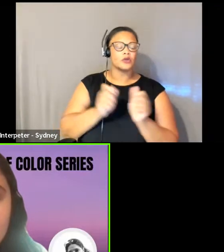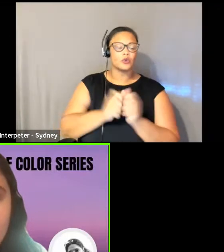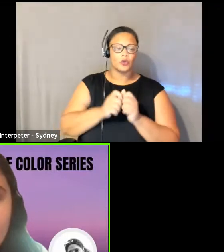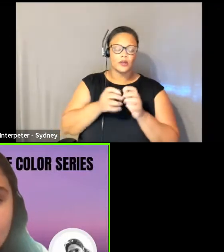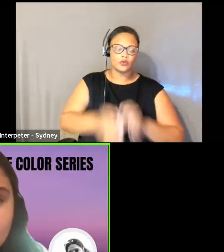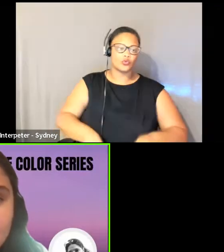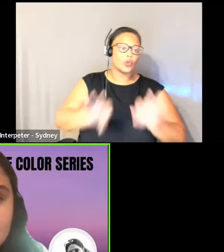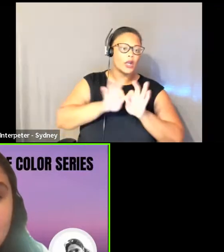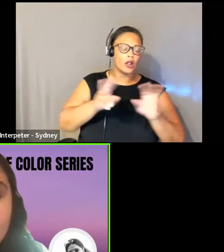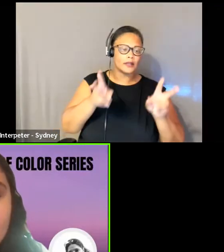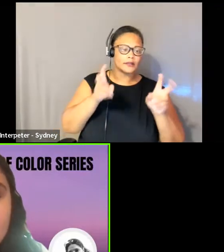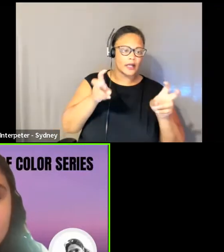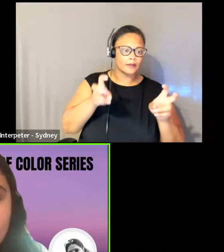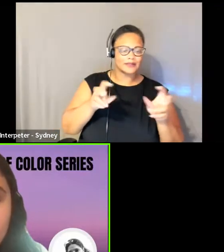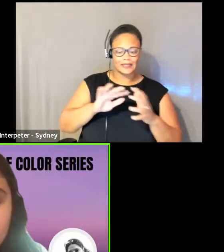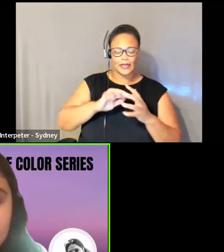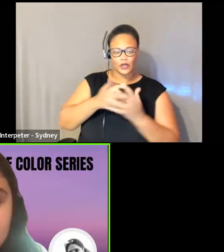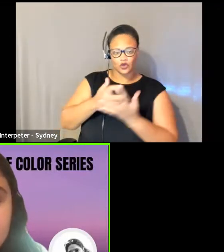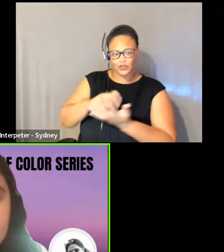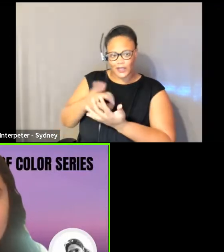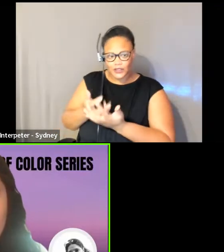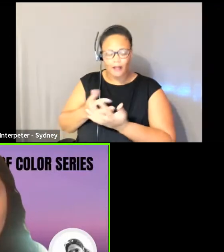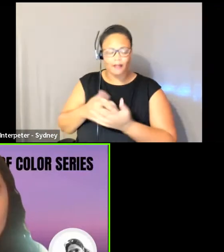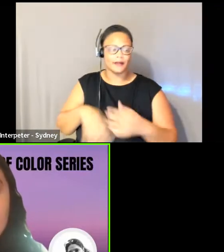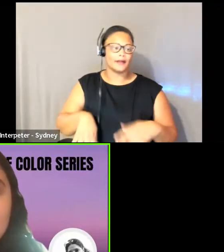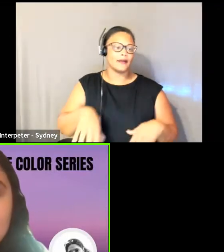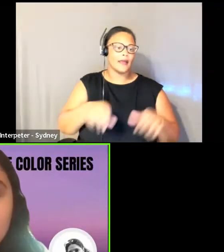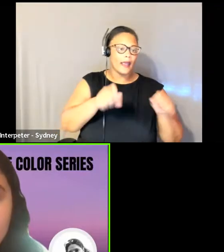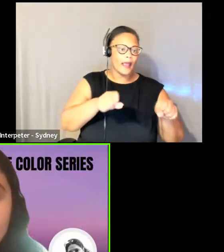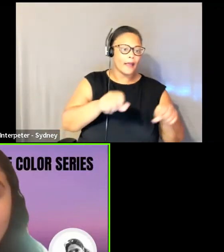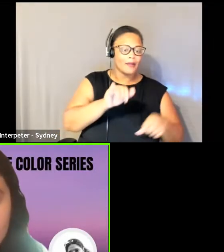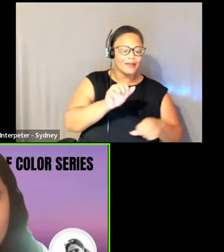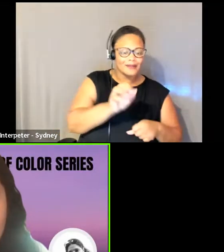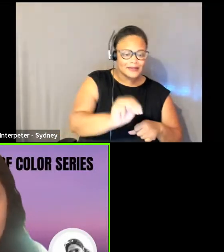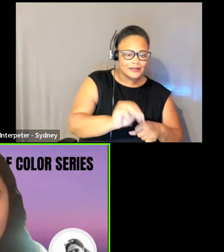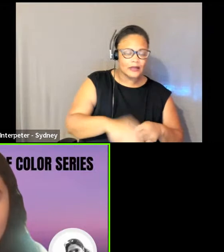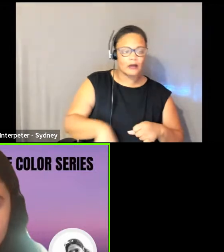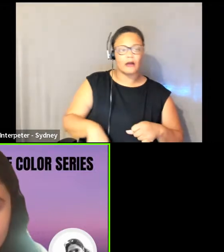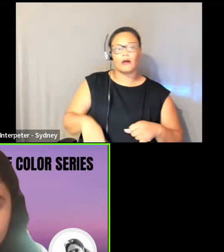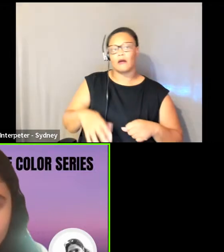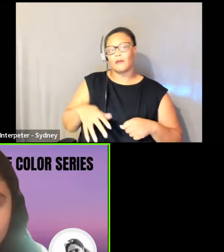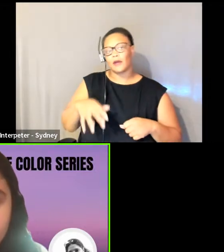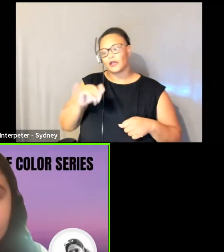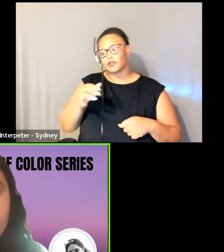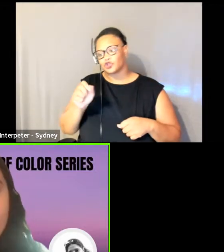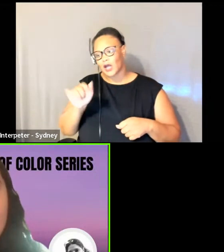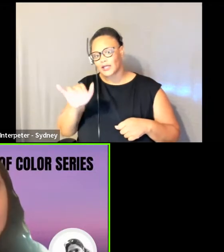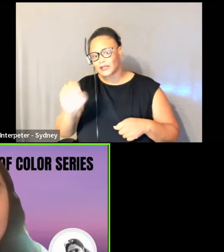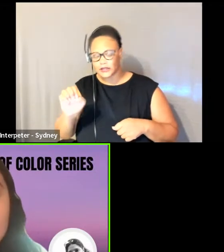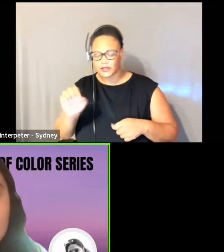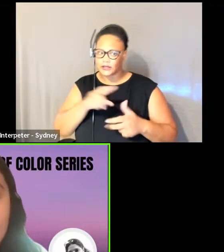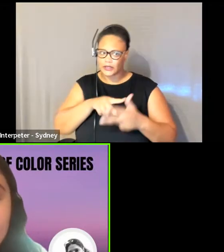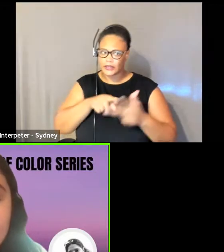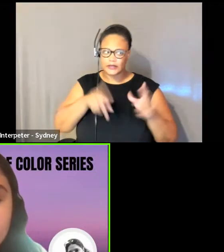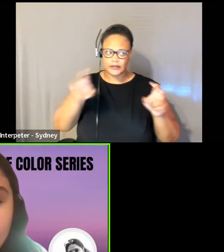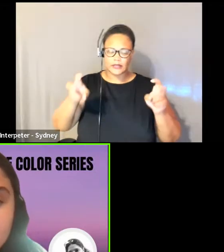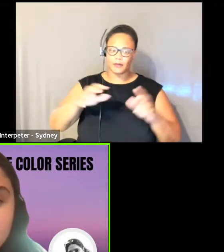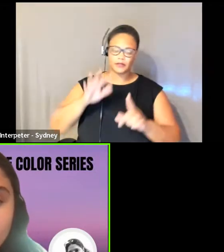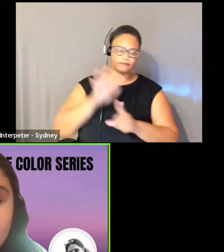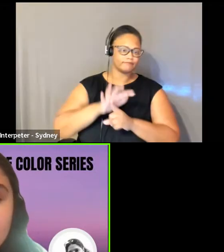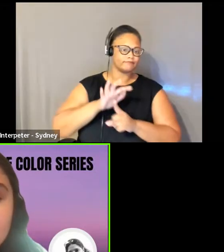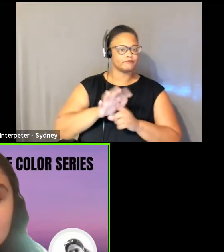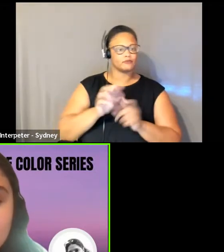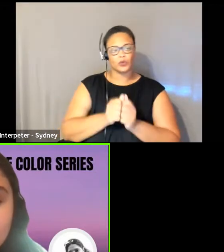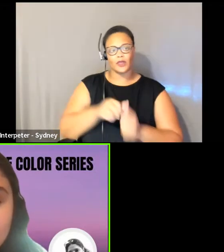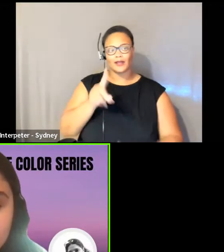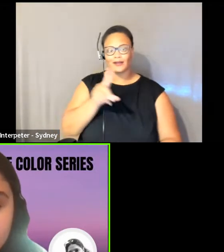intersectionality, ableism, and disability justice, because these continue to be hot topics among disabled youth. Intentionally making space to